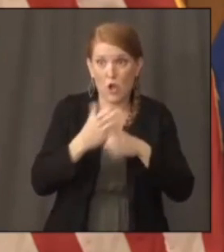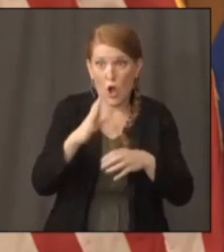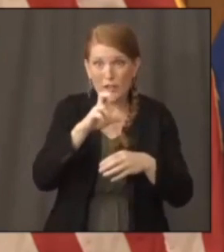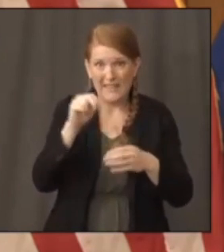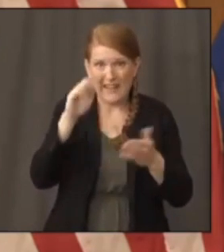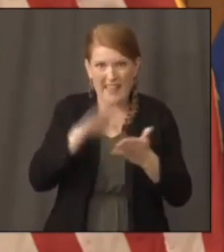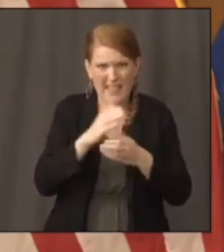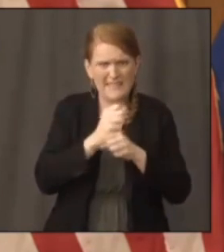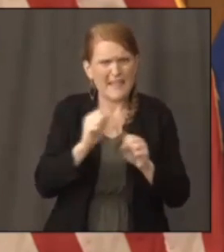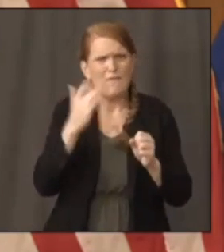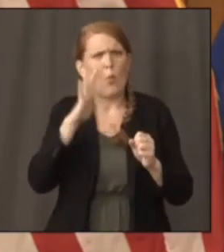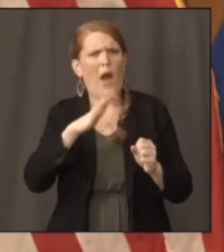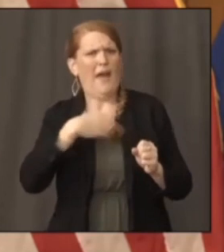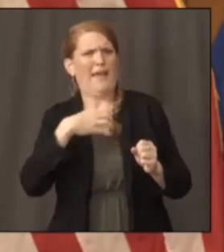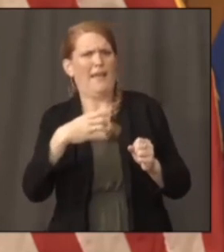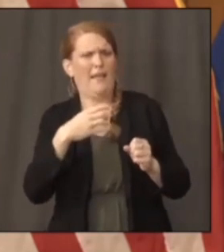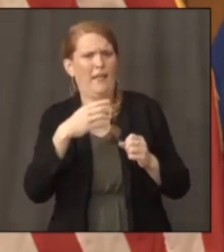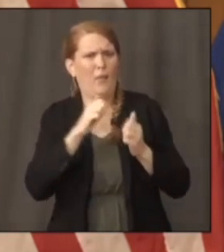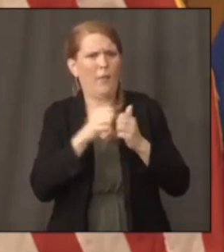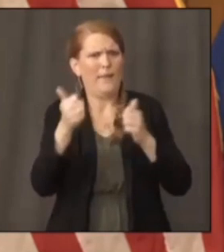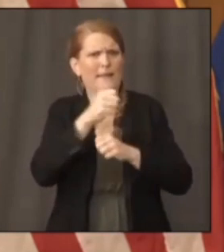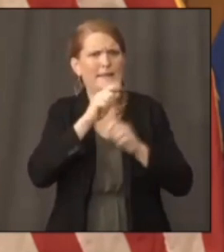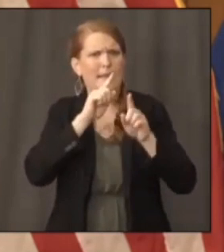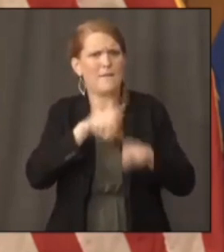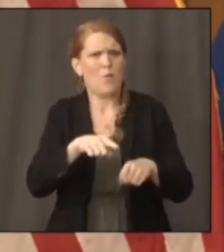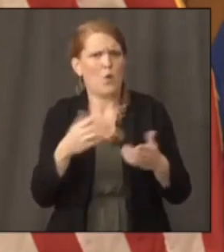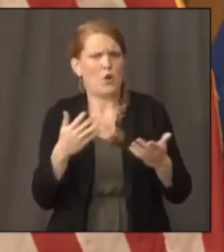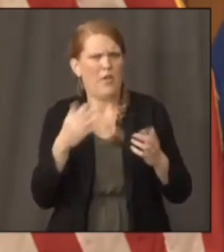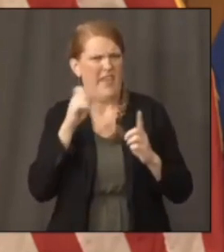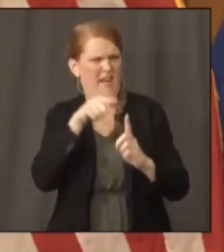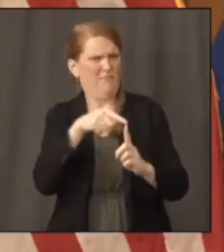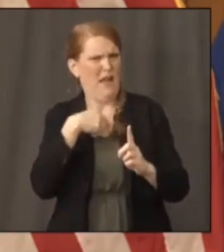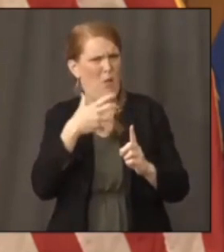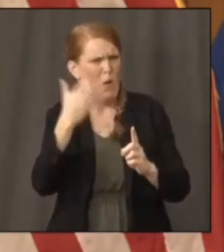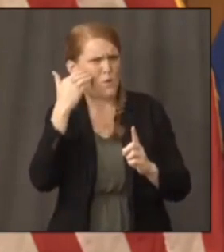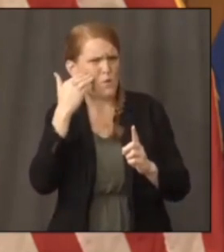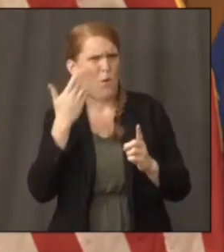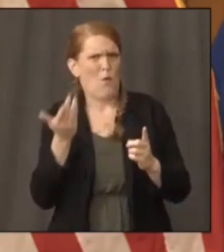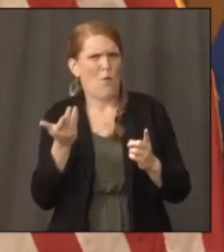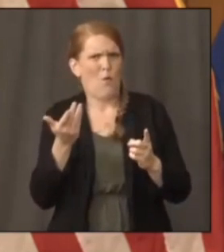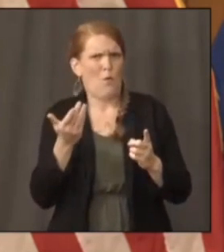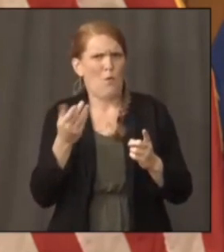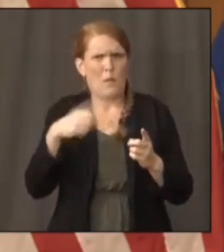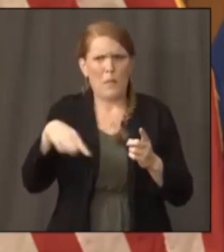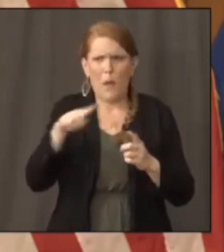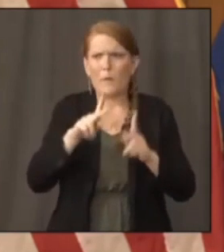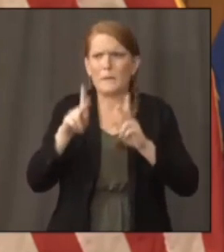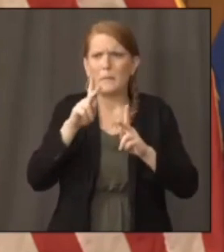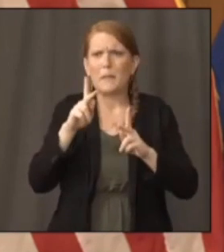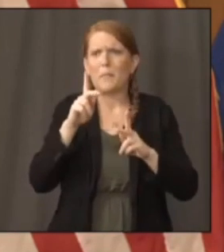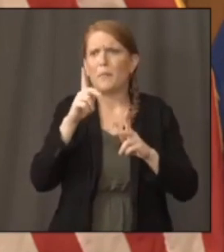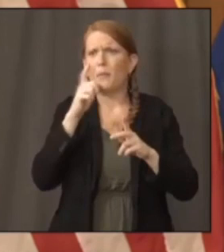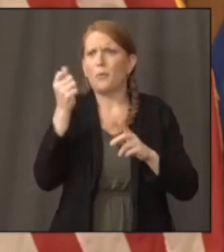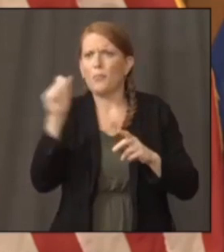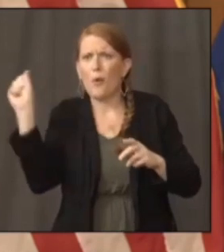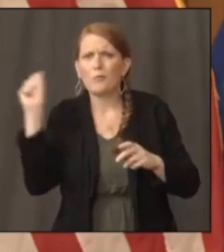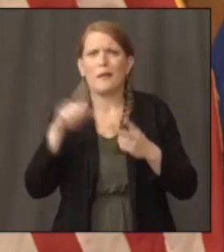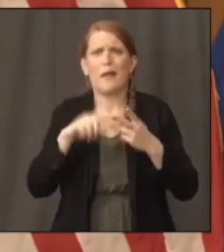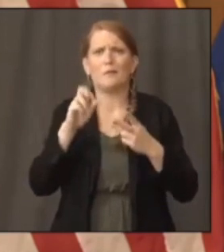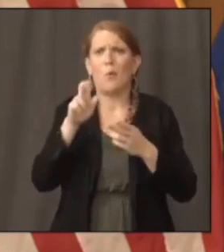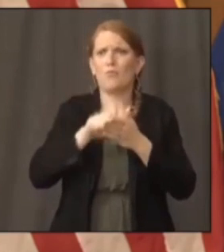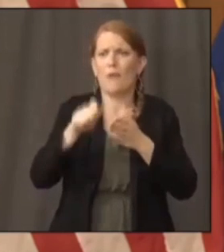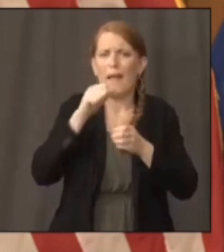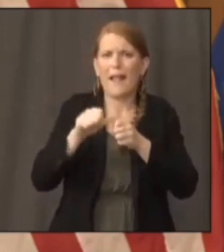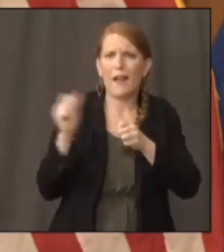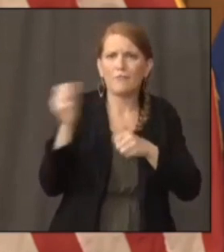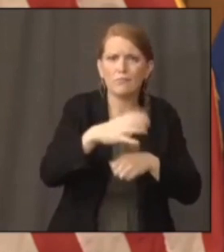The question has to go right back to those individuals who are writing the letters, who are outside, who are picketing and such.